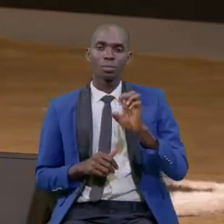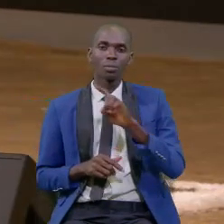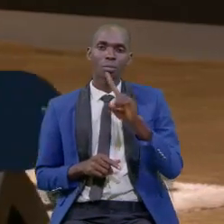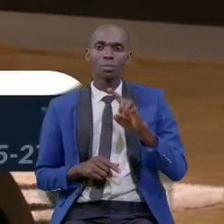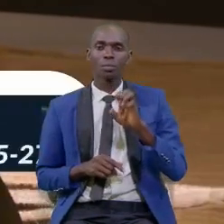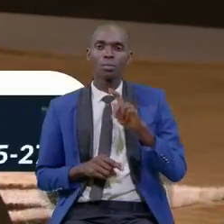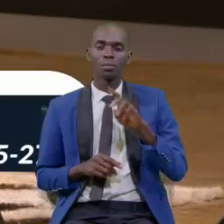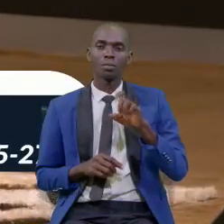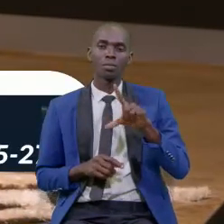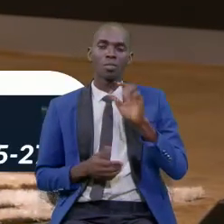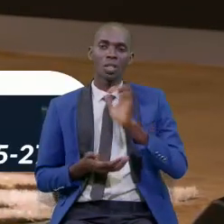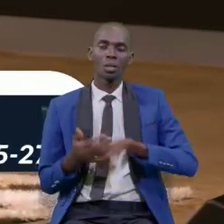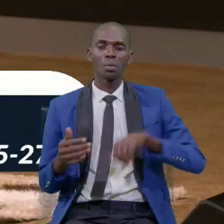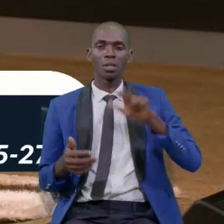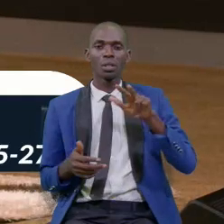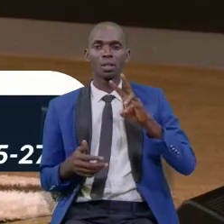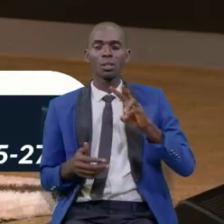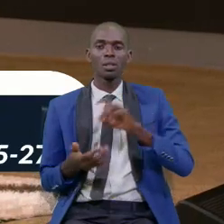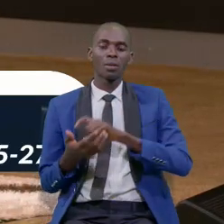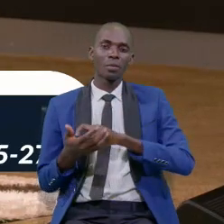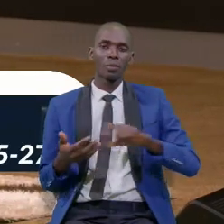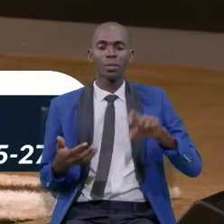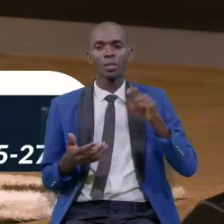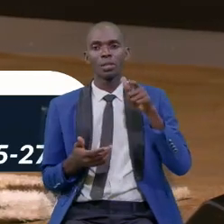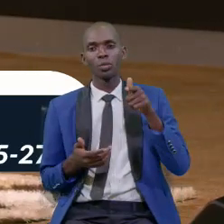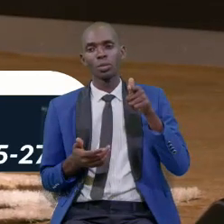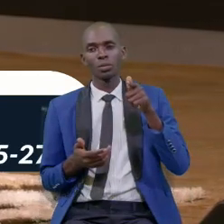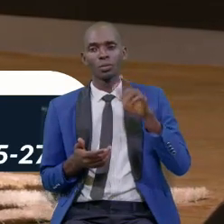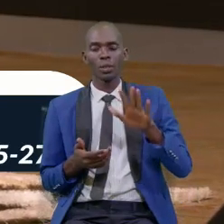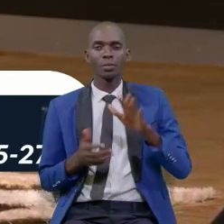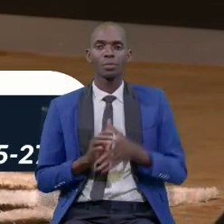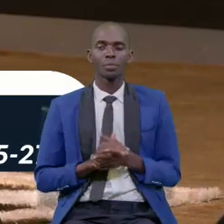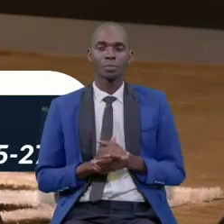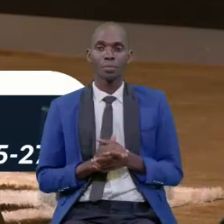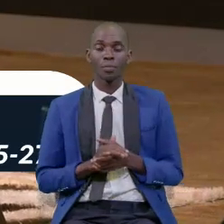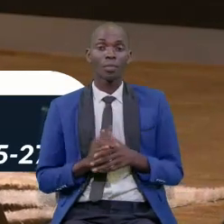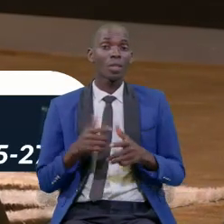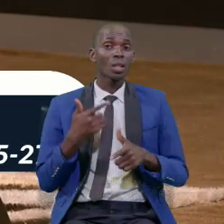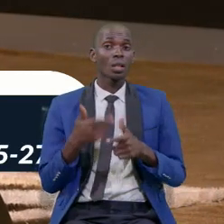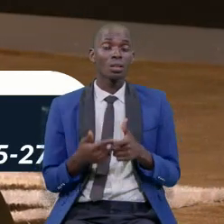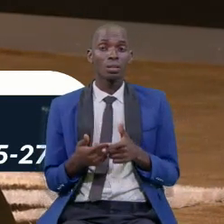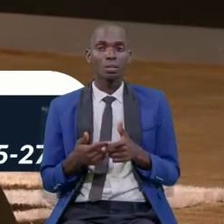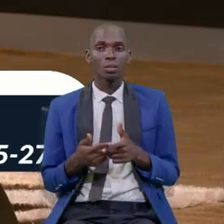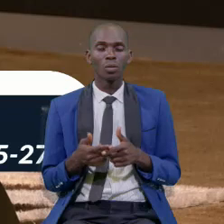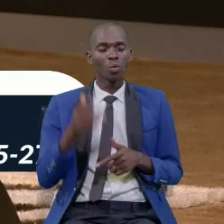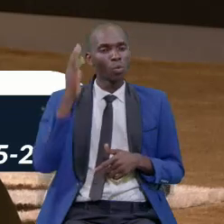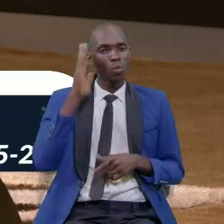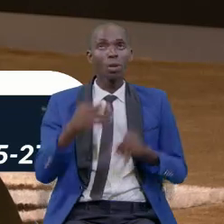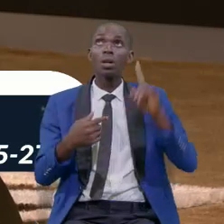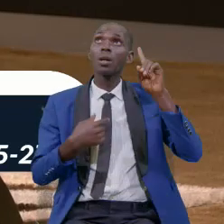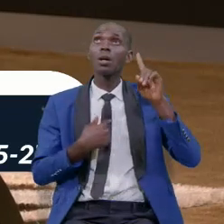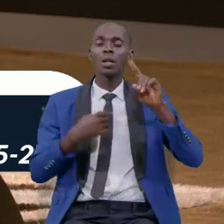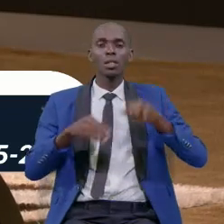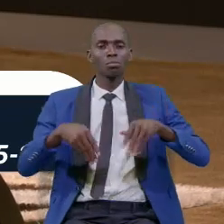verse 25. Ezekiel 36, verse 25. Then will I sprinkle